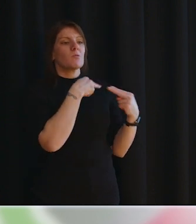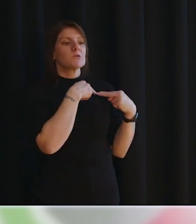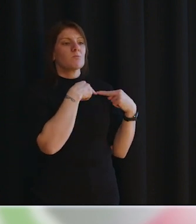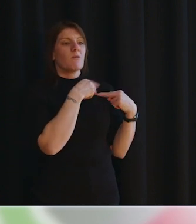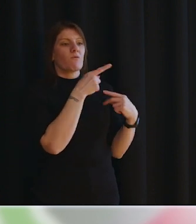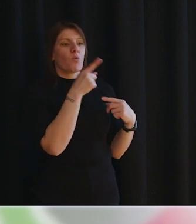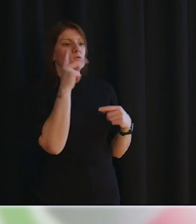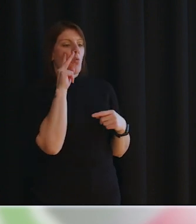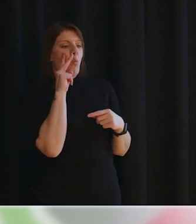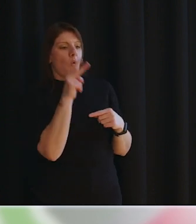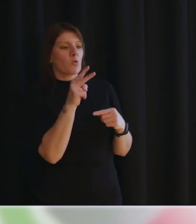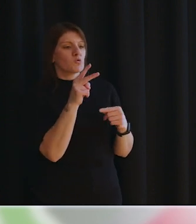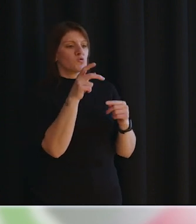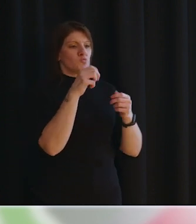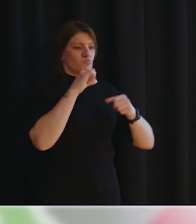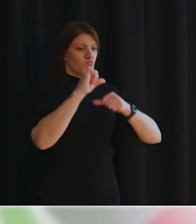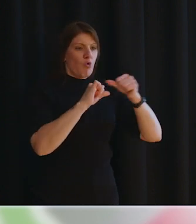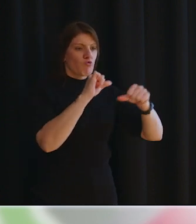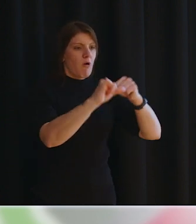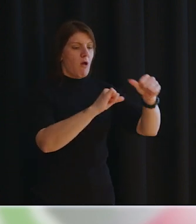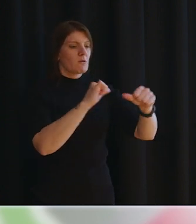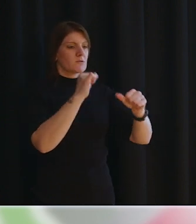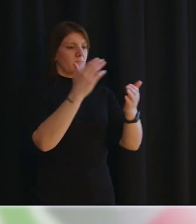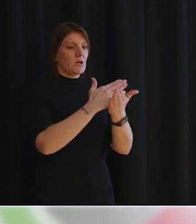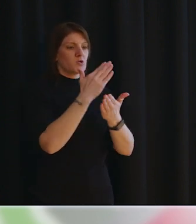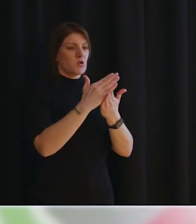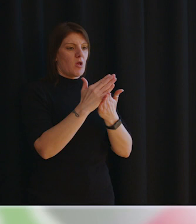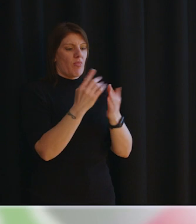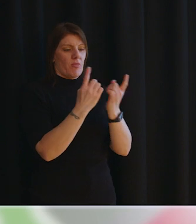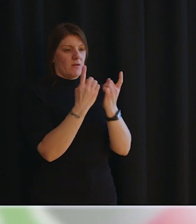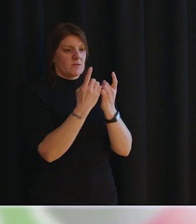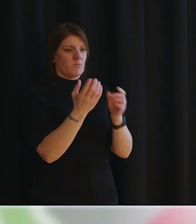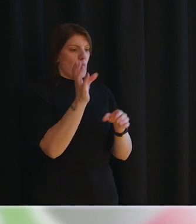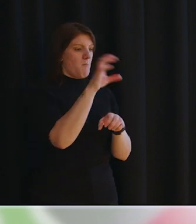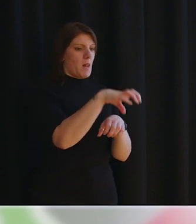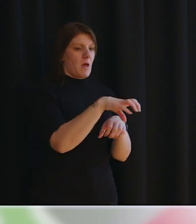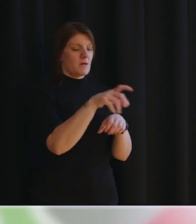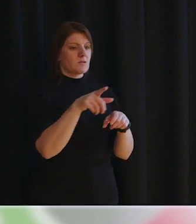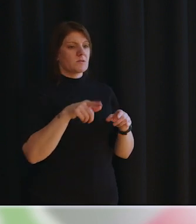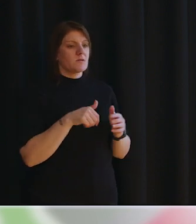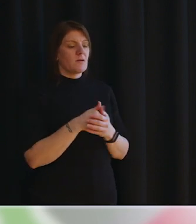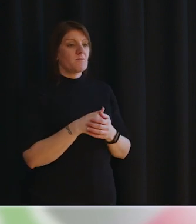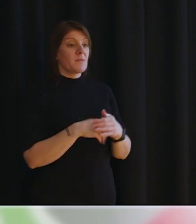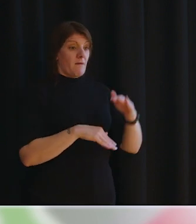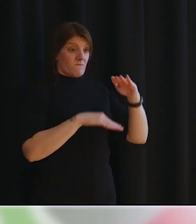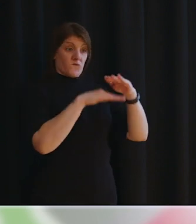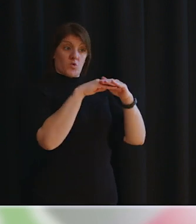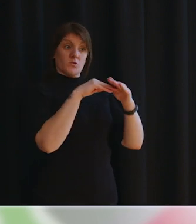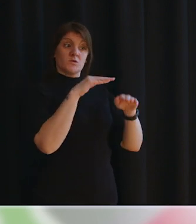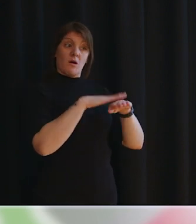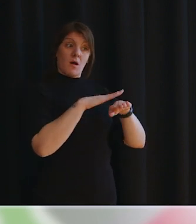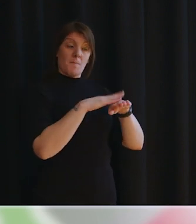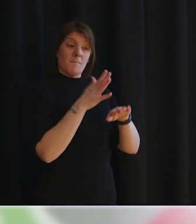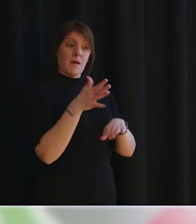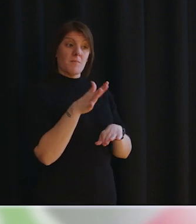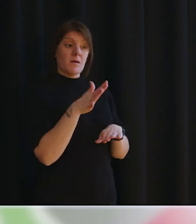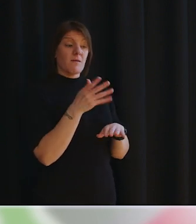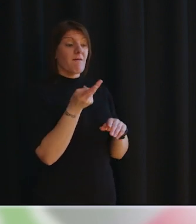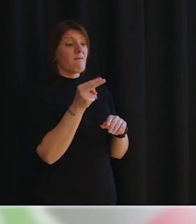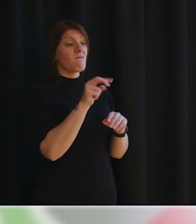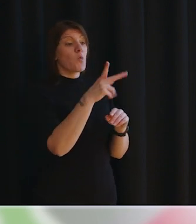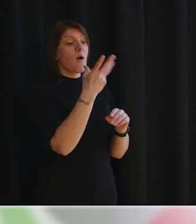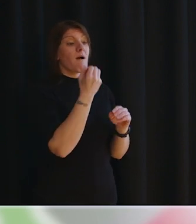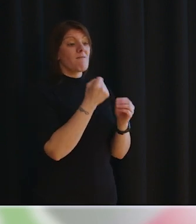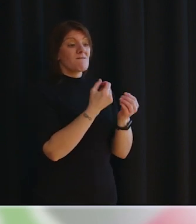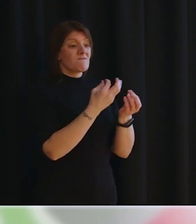their progress, making sure that interventions are put in place. And it may be full-time if you've got several schools or